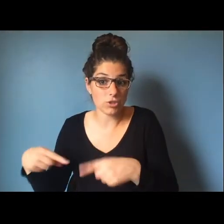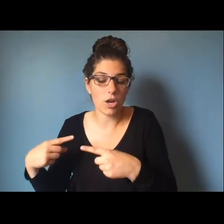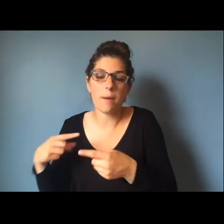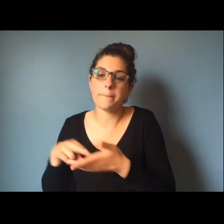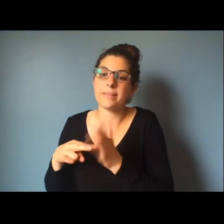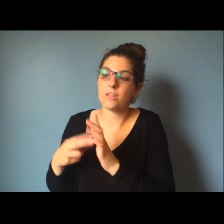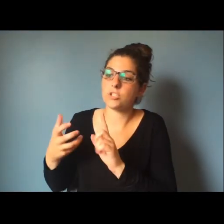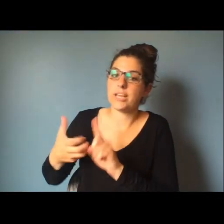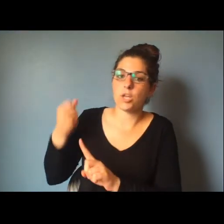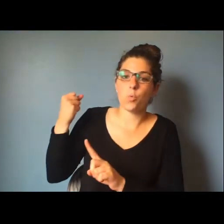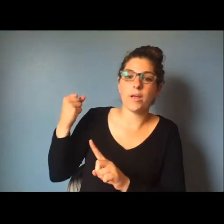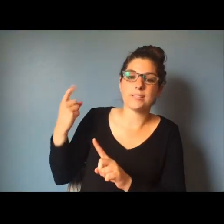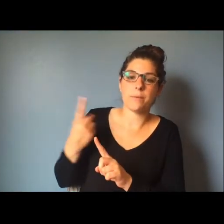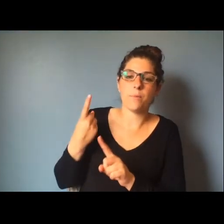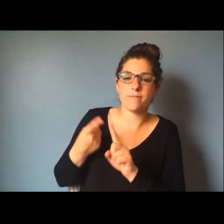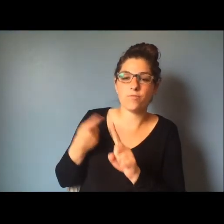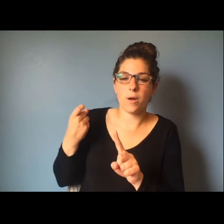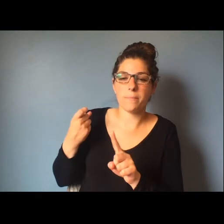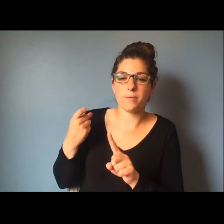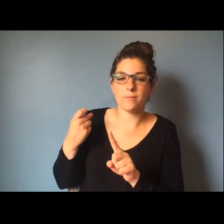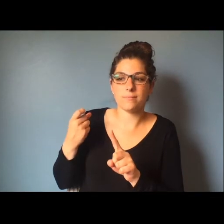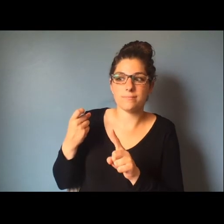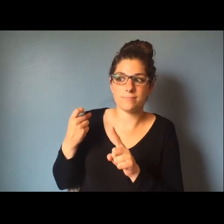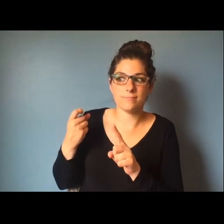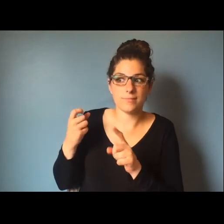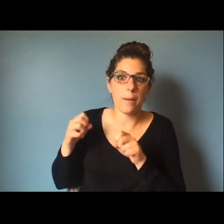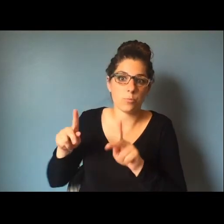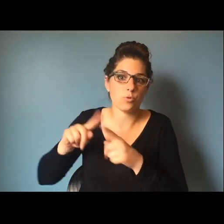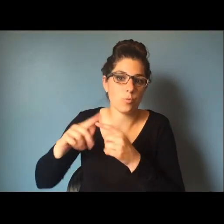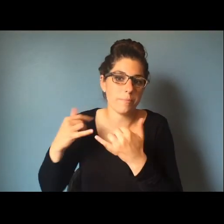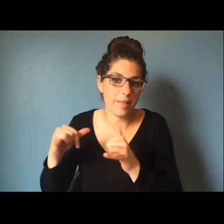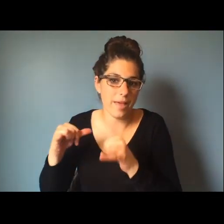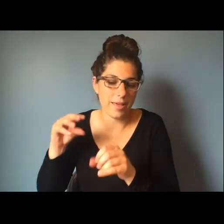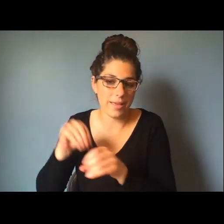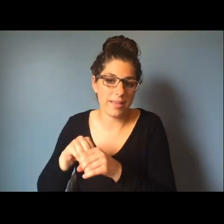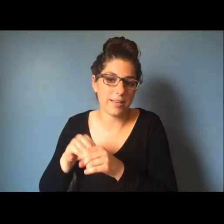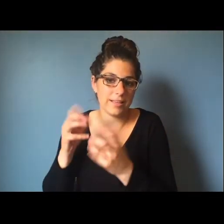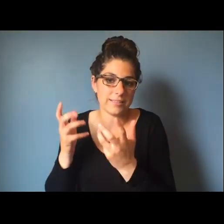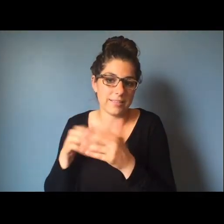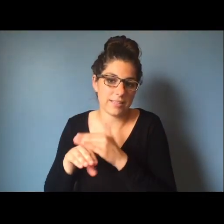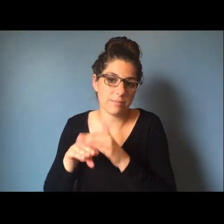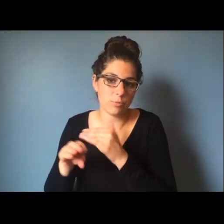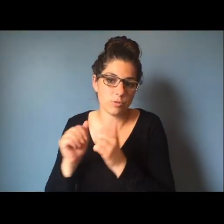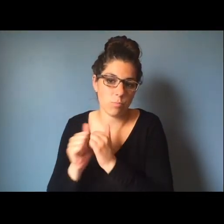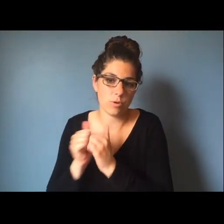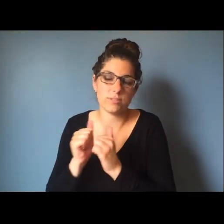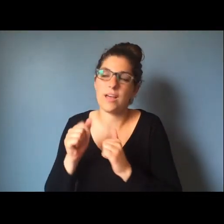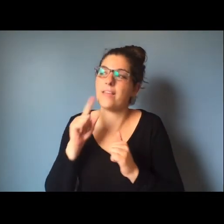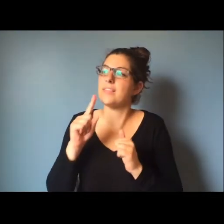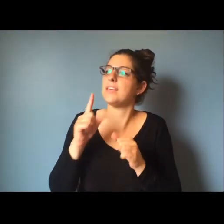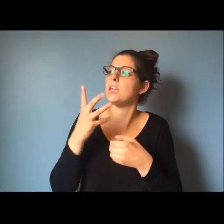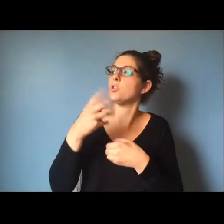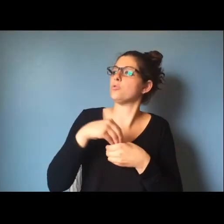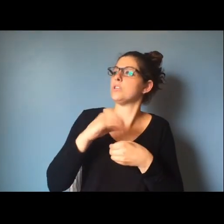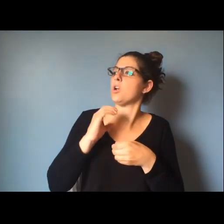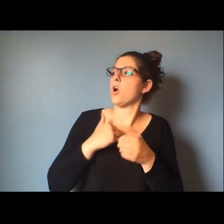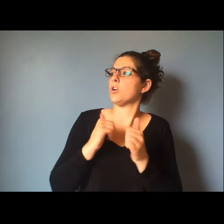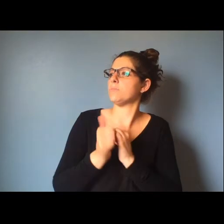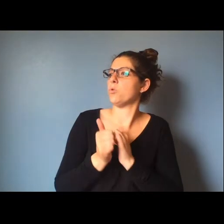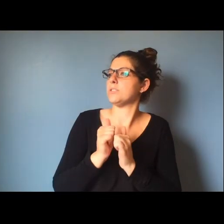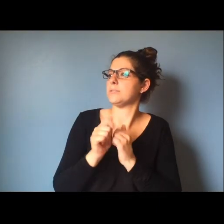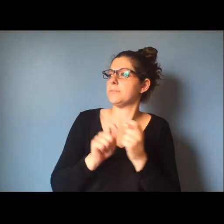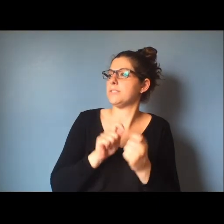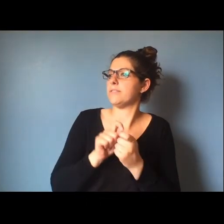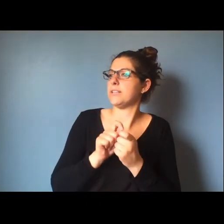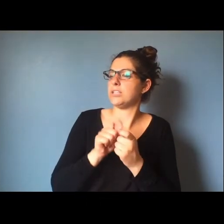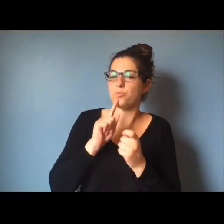able-bodied sports. I think when it comes to inclusion for our sport specifically, I think it really comes at, like